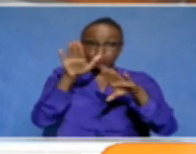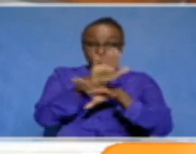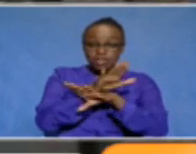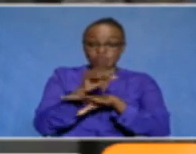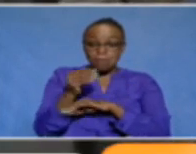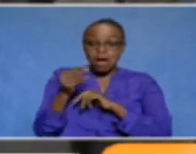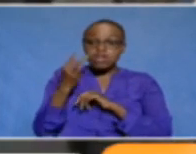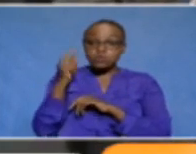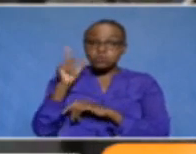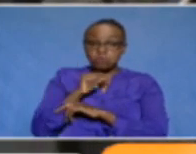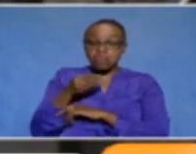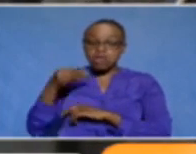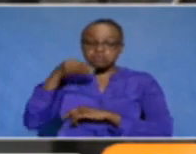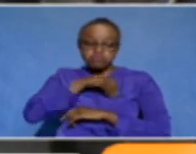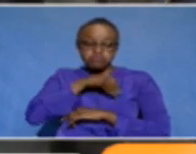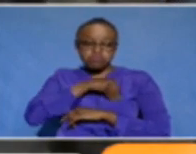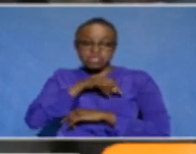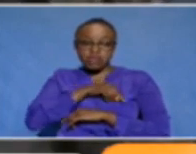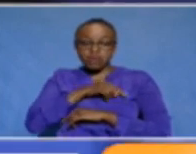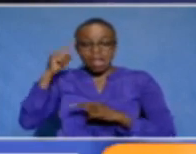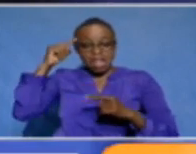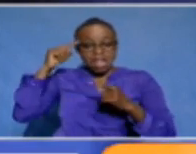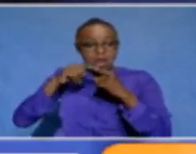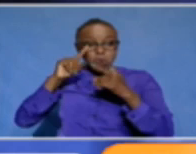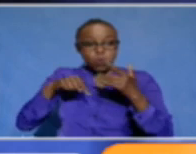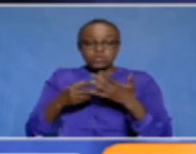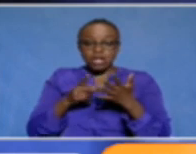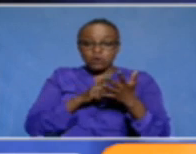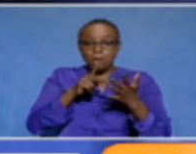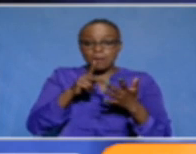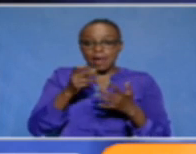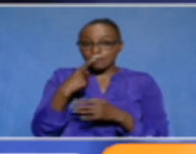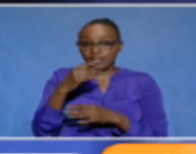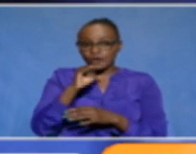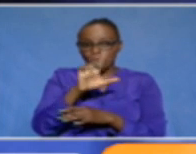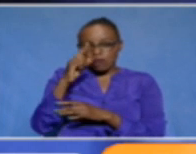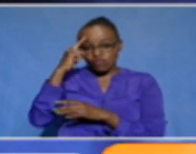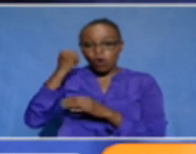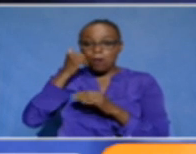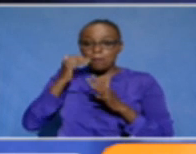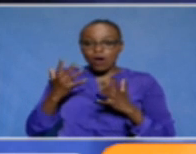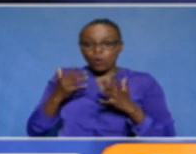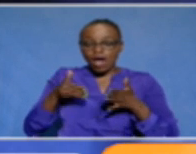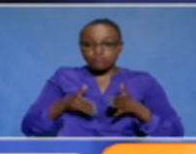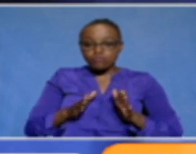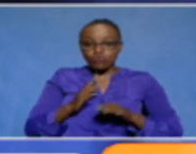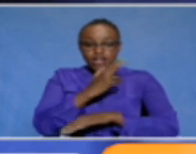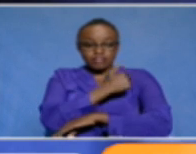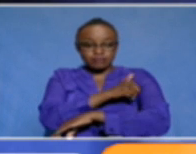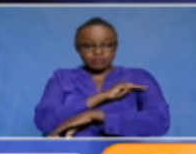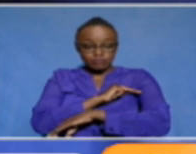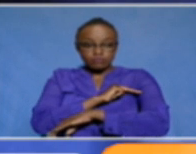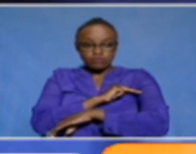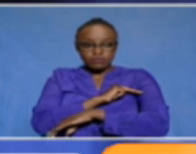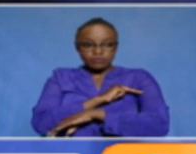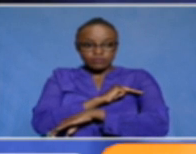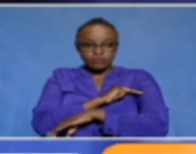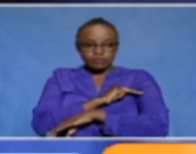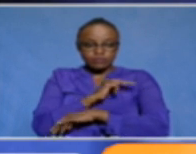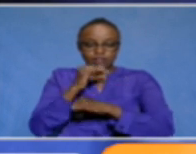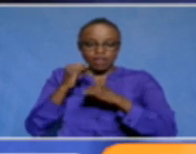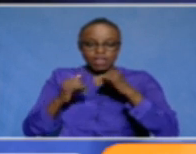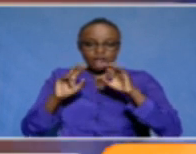money you saw stashed in his court was meant to settle medical bills for patients at Pumwani Hospital." End